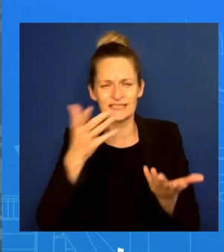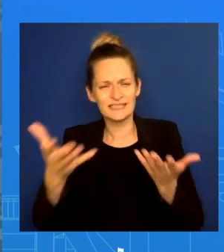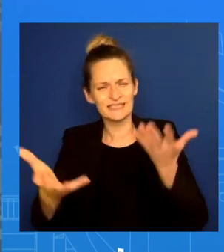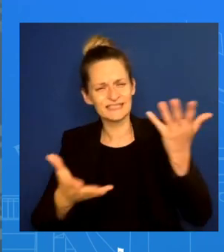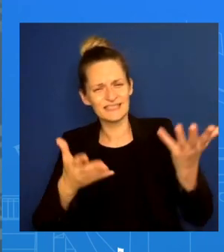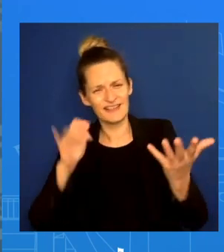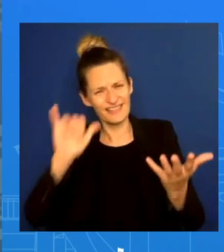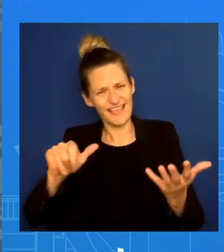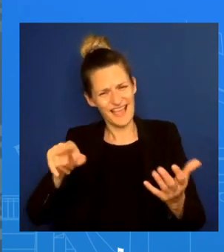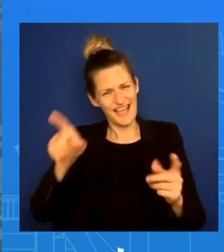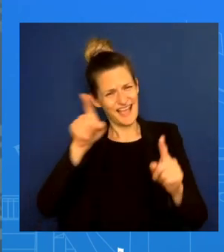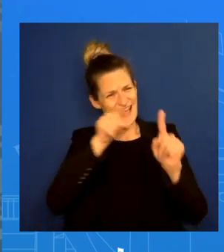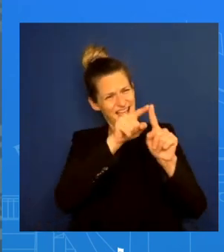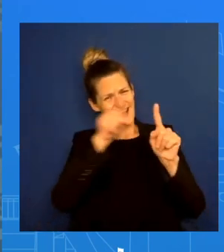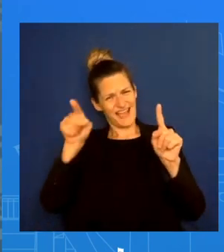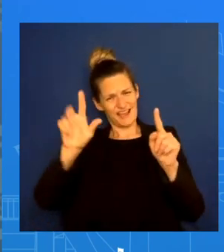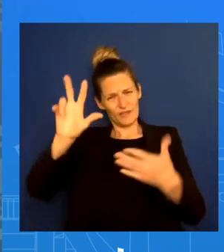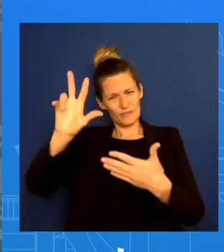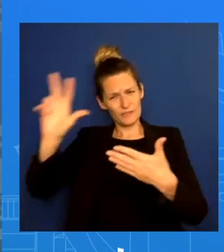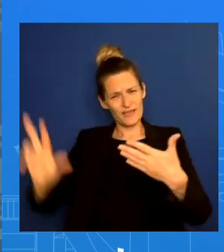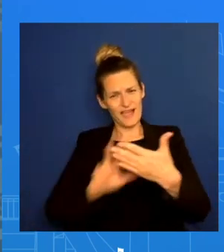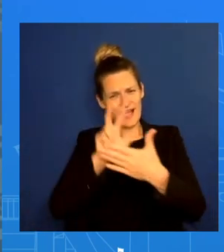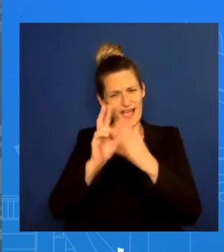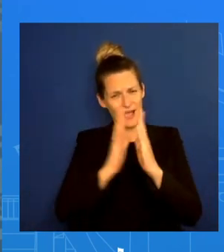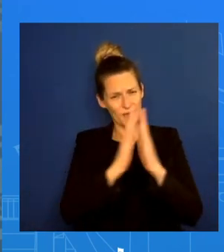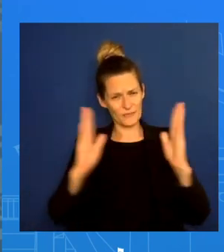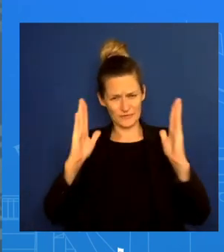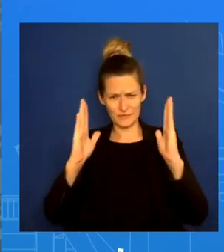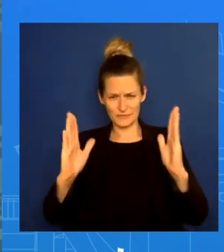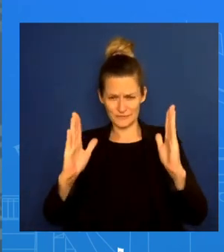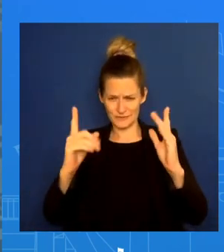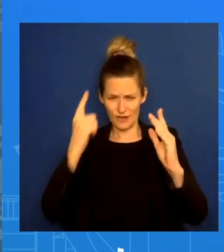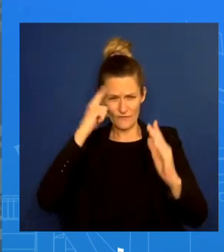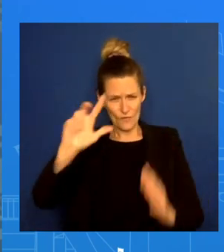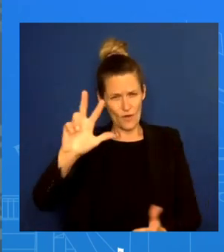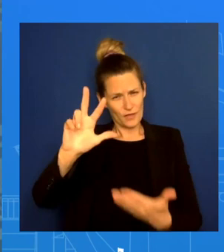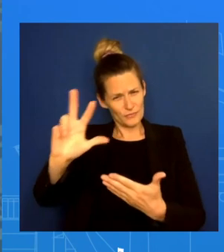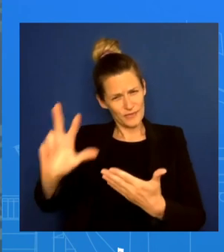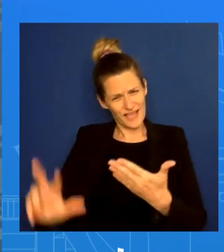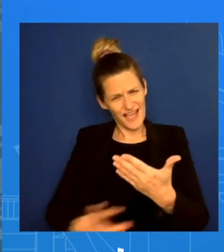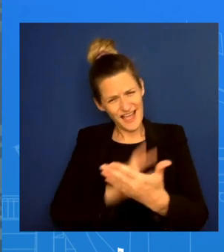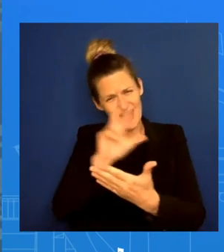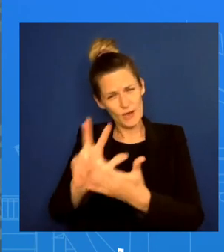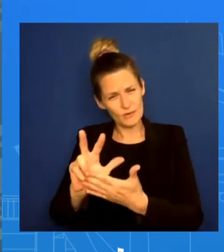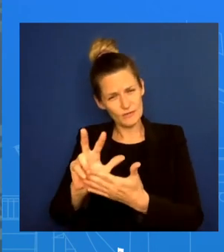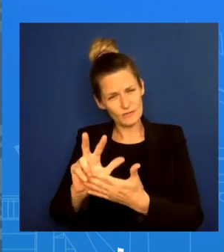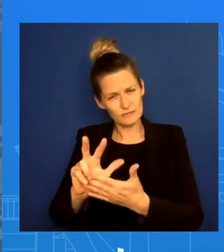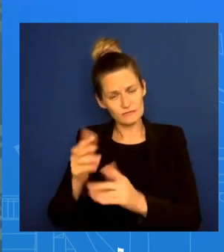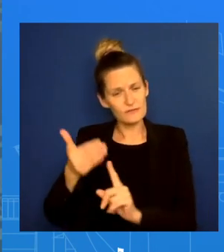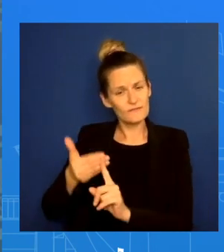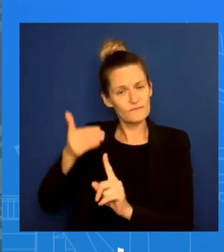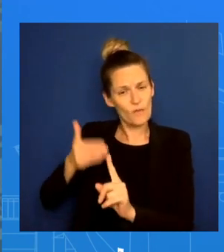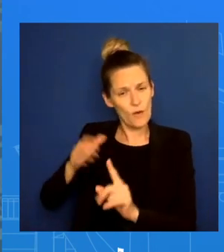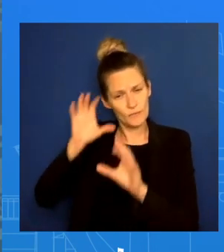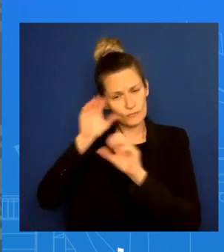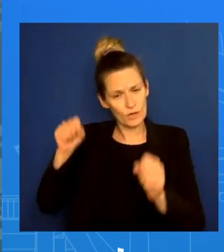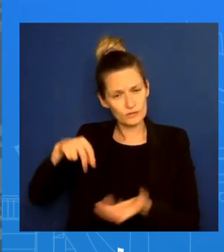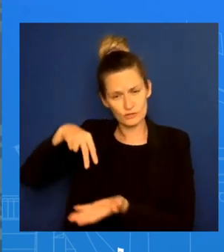we stand here today, and didn't do anything. And so that is what the president wants to make very clear.